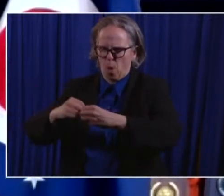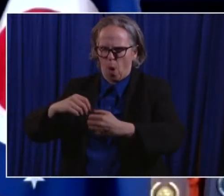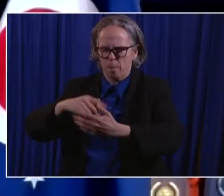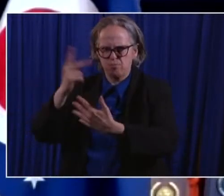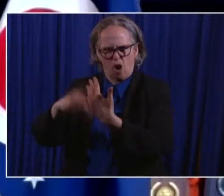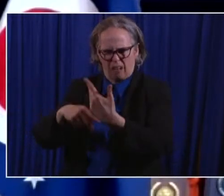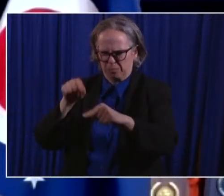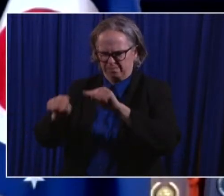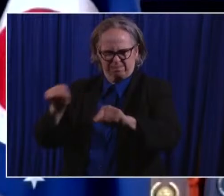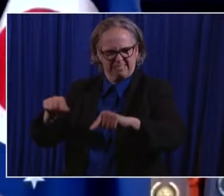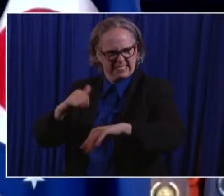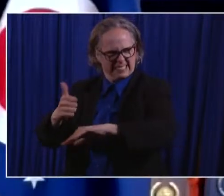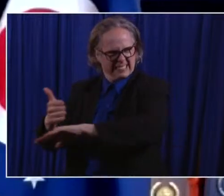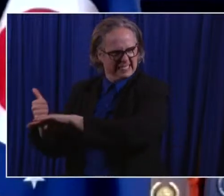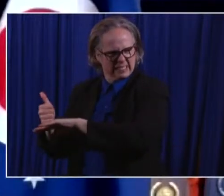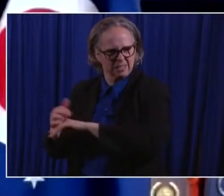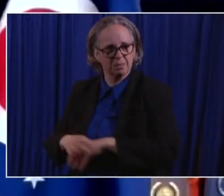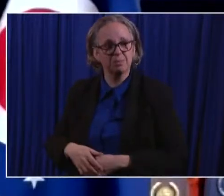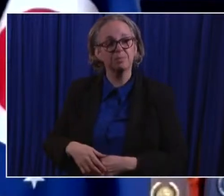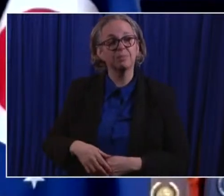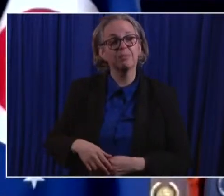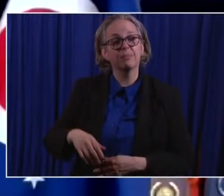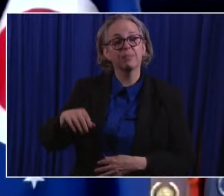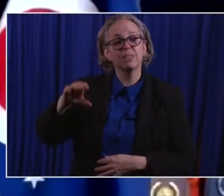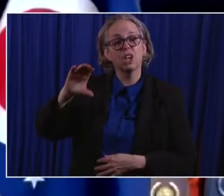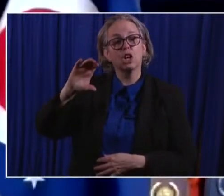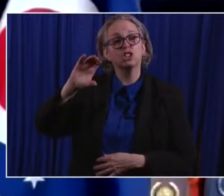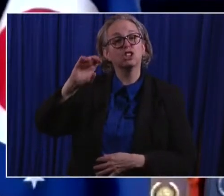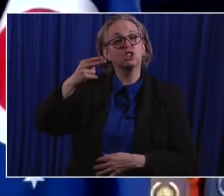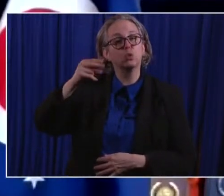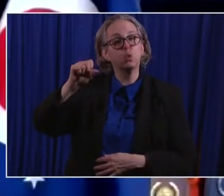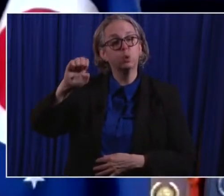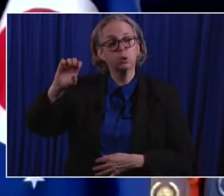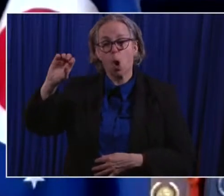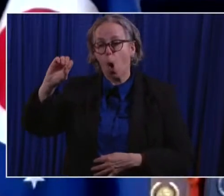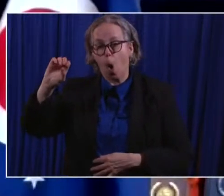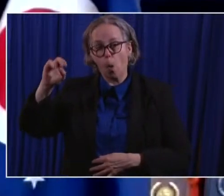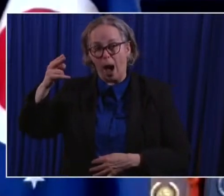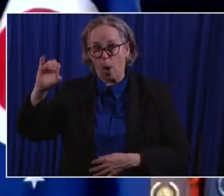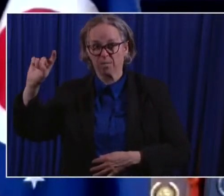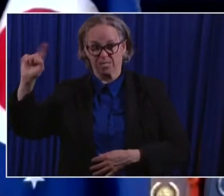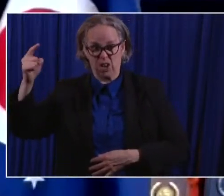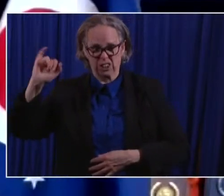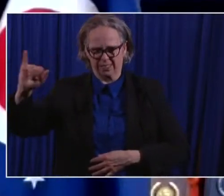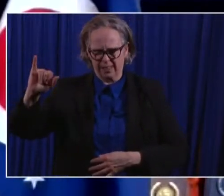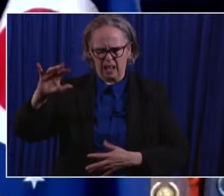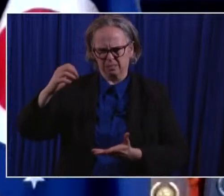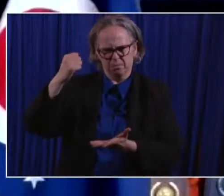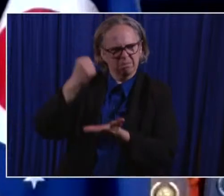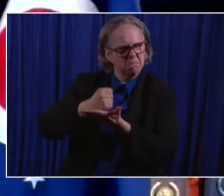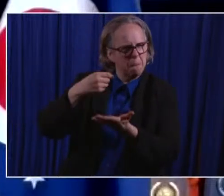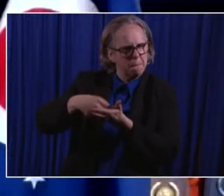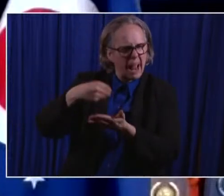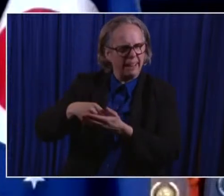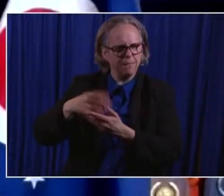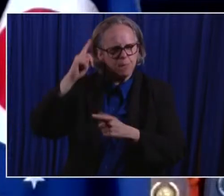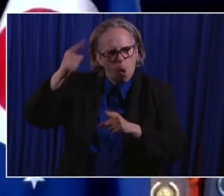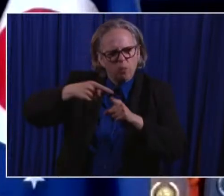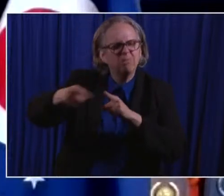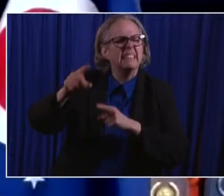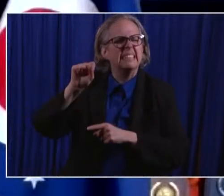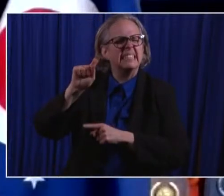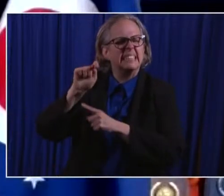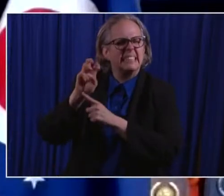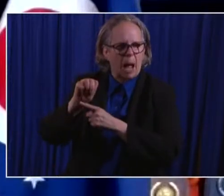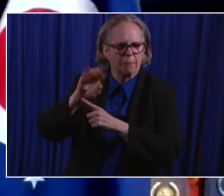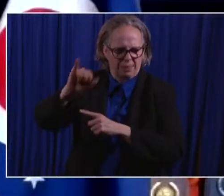STEM scholarship for Ohio high school students to stay in Ohio, go to college, and get their STEM credentials. Why do I emphasize these